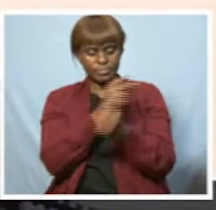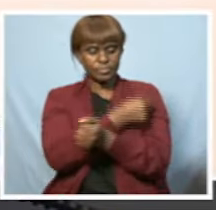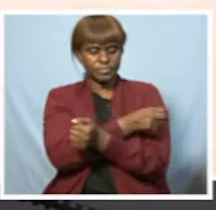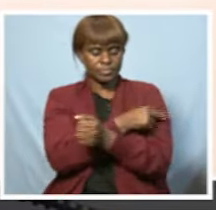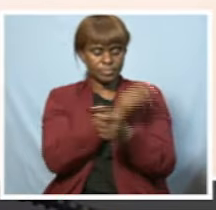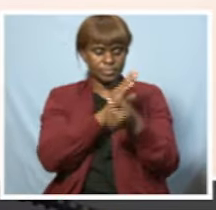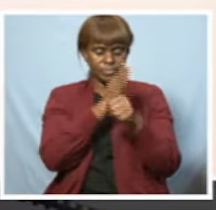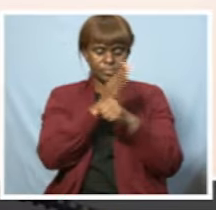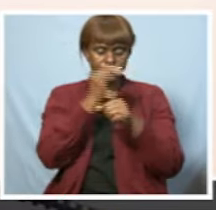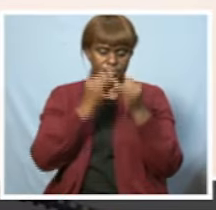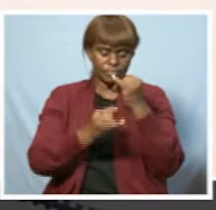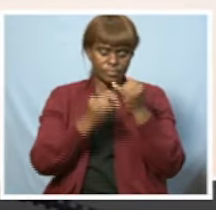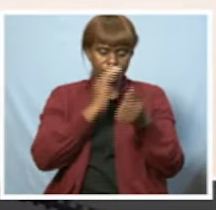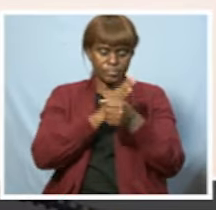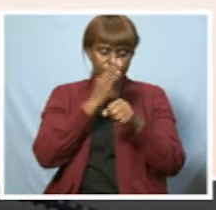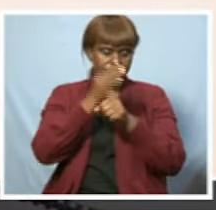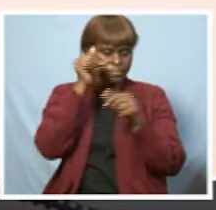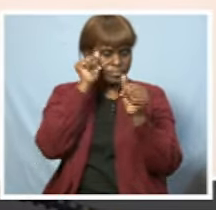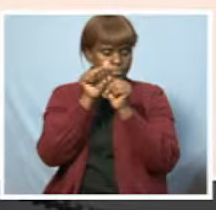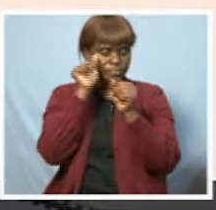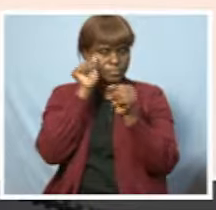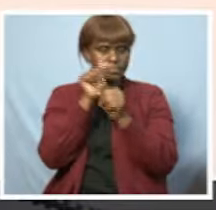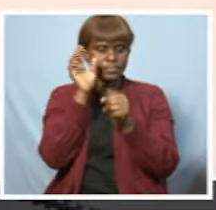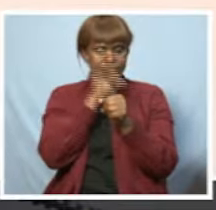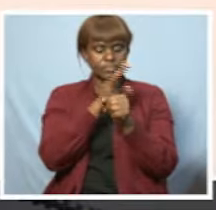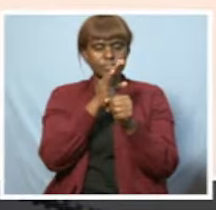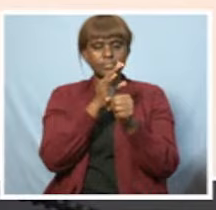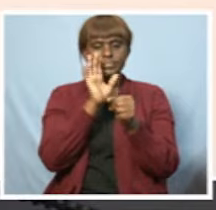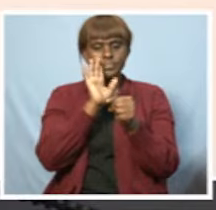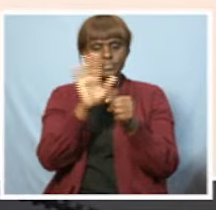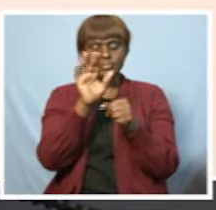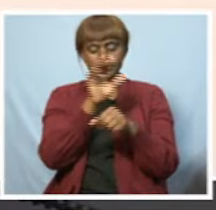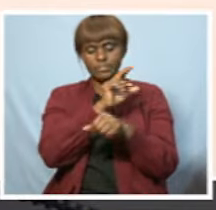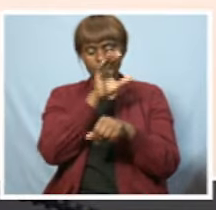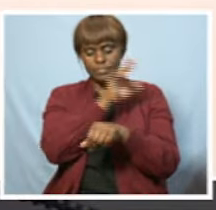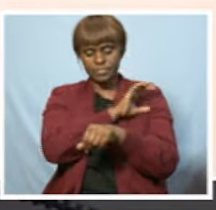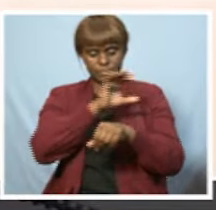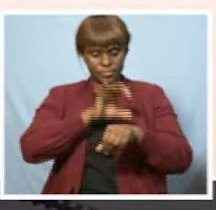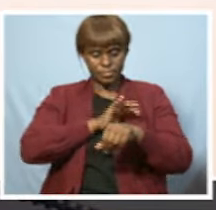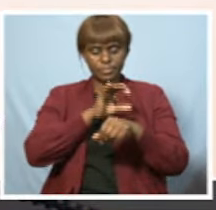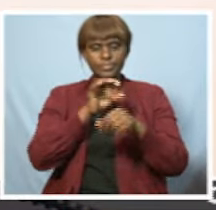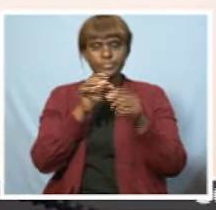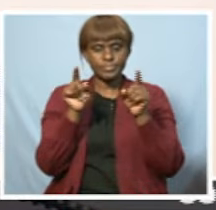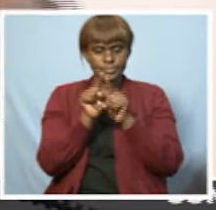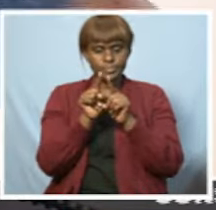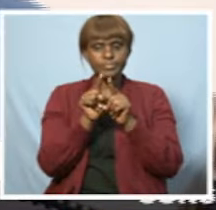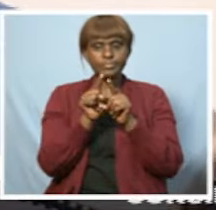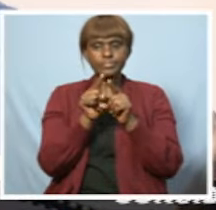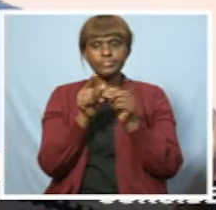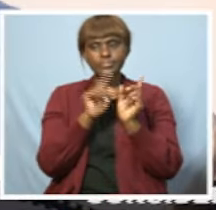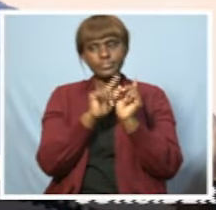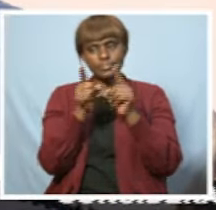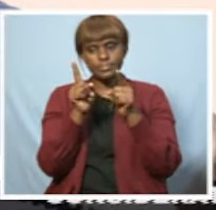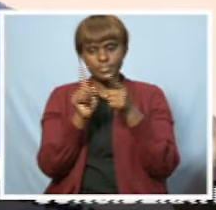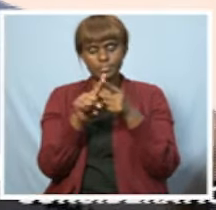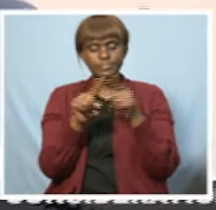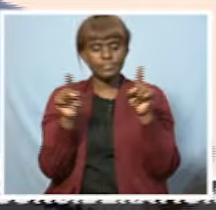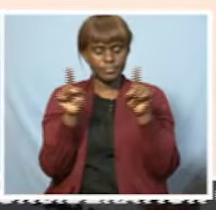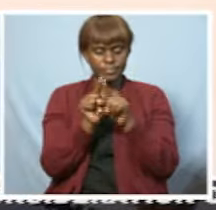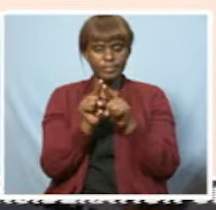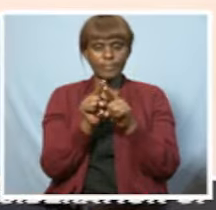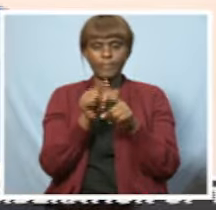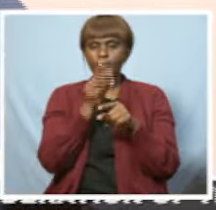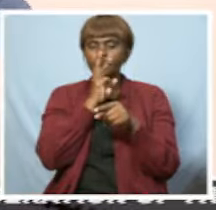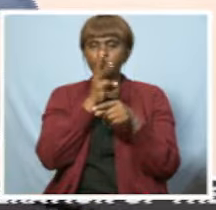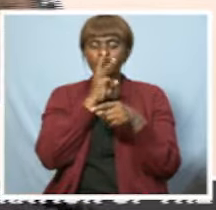So upon the agreement, then the contractor was told to go to the sample